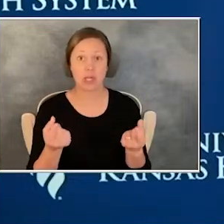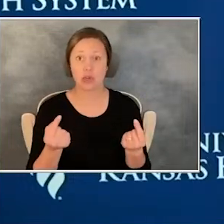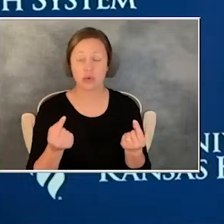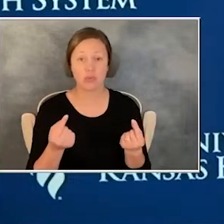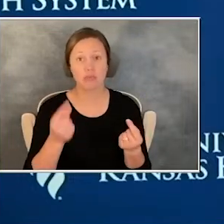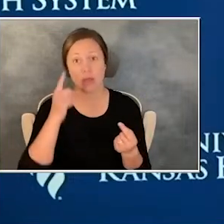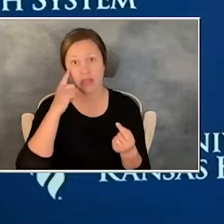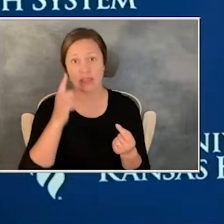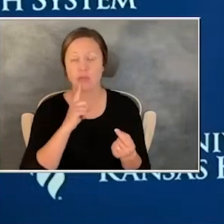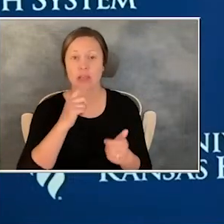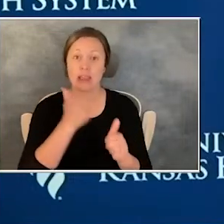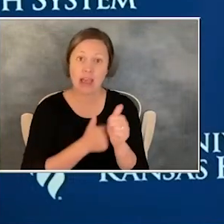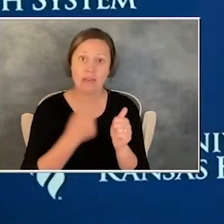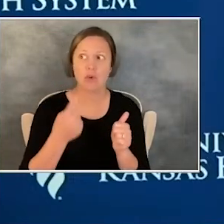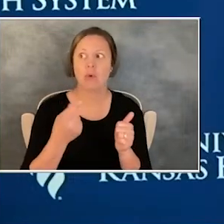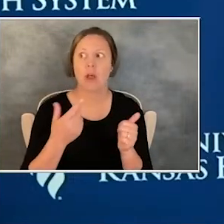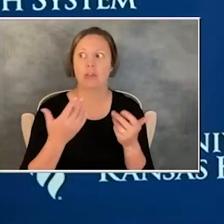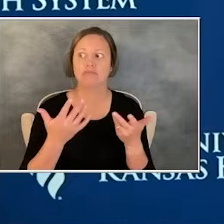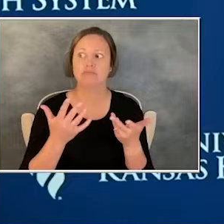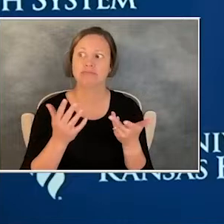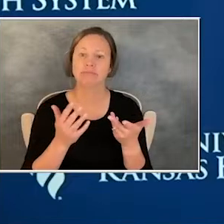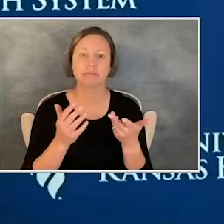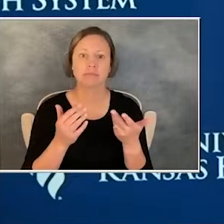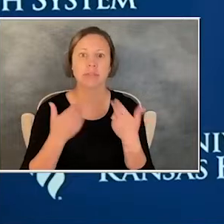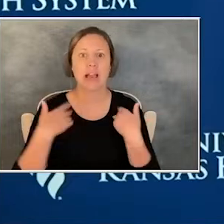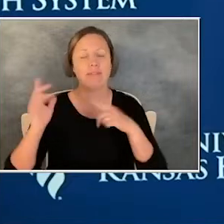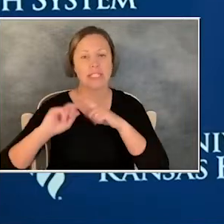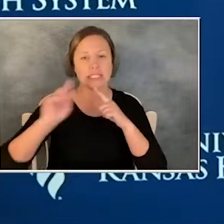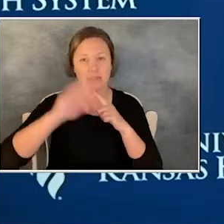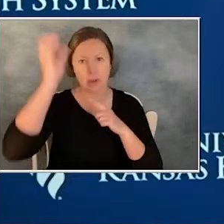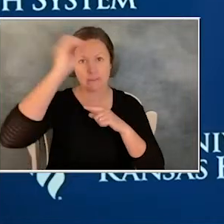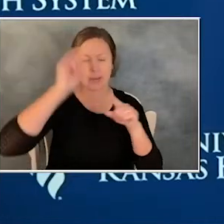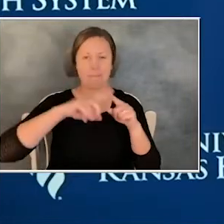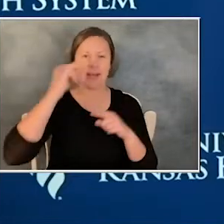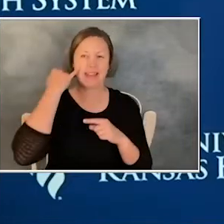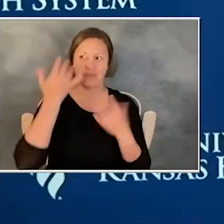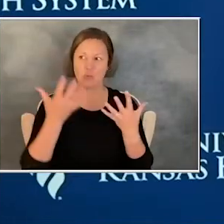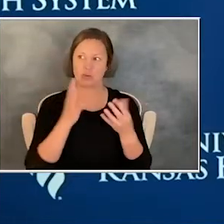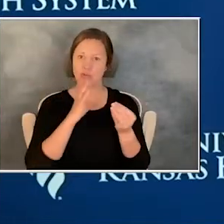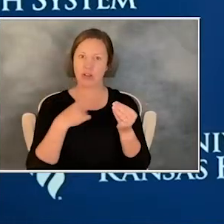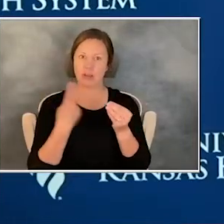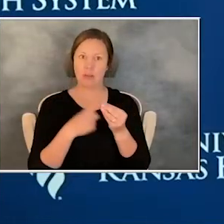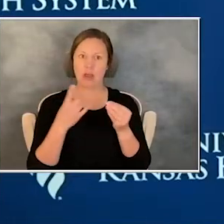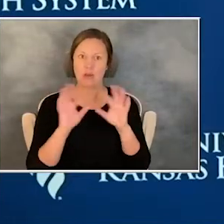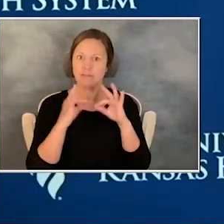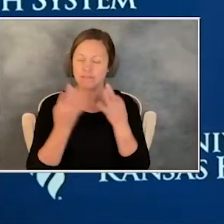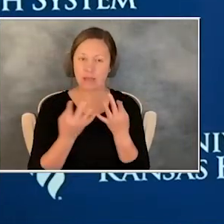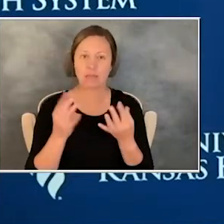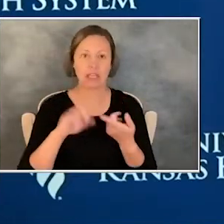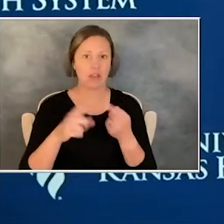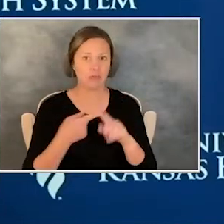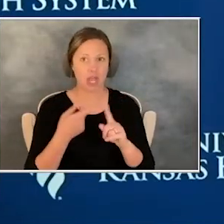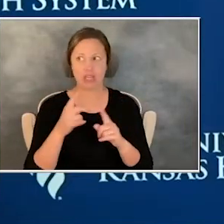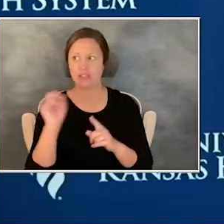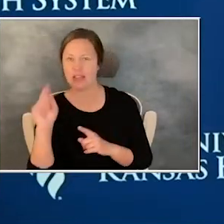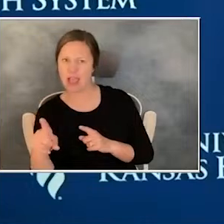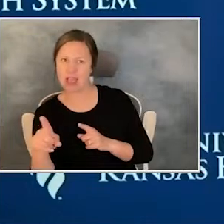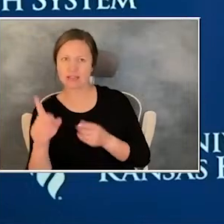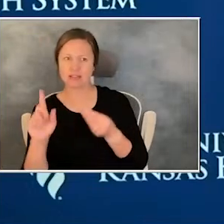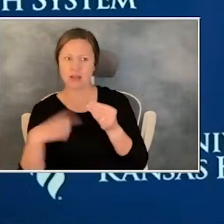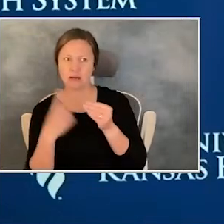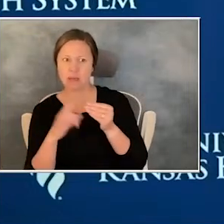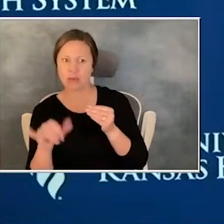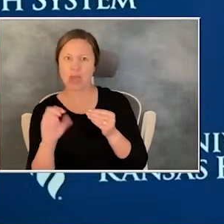wired differently, but if someone just wants to come and talk about their loved one, just to ask them questions about them or ask them what they were